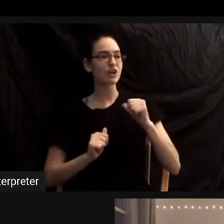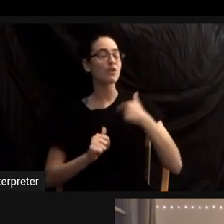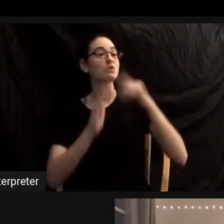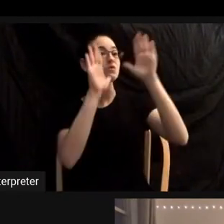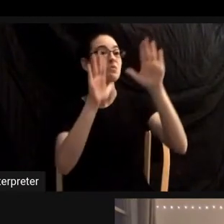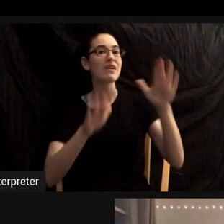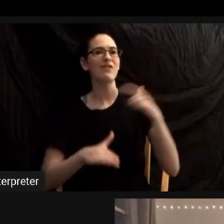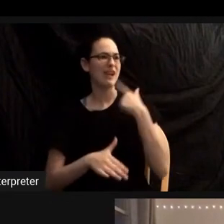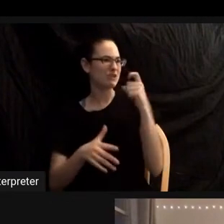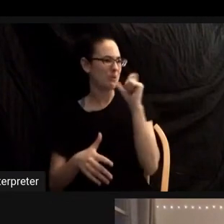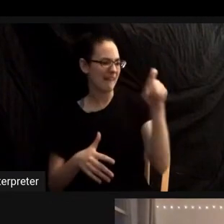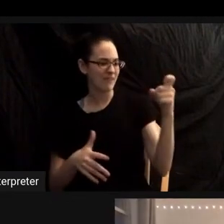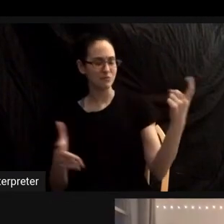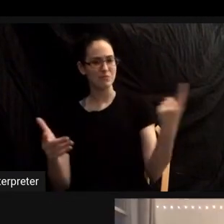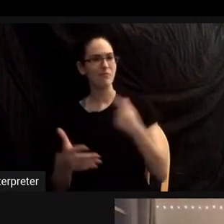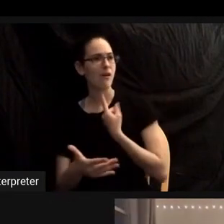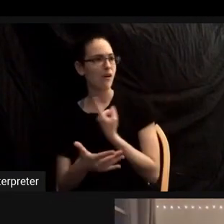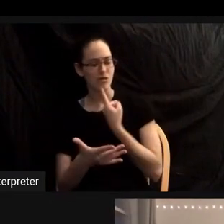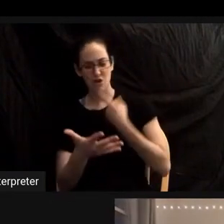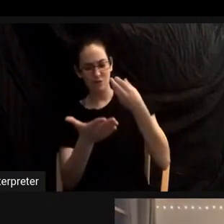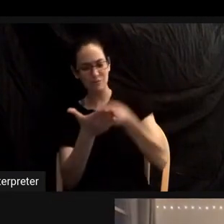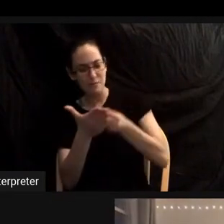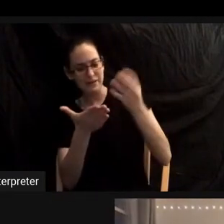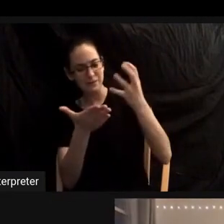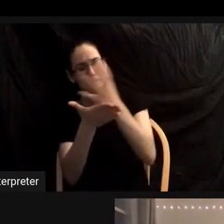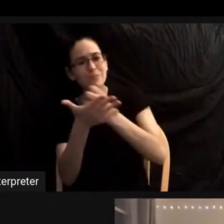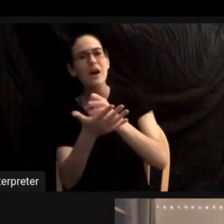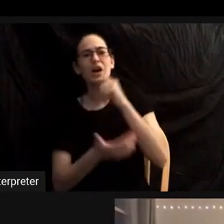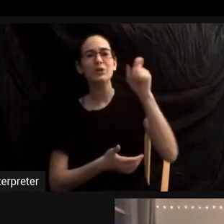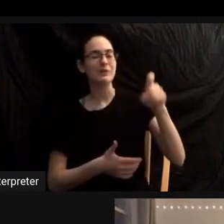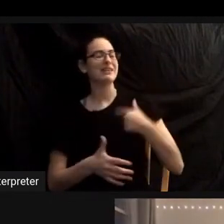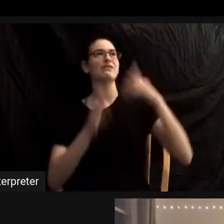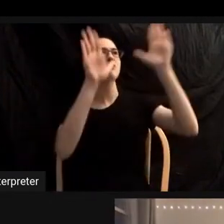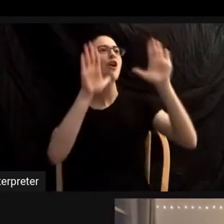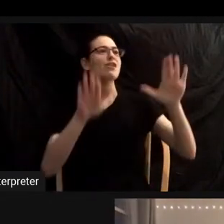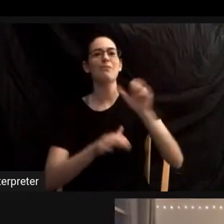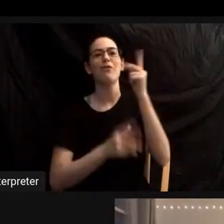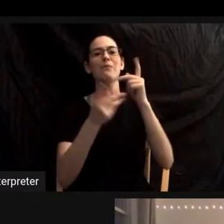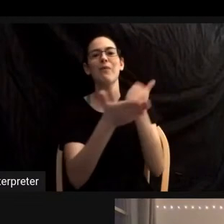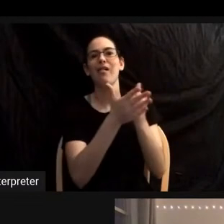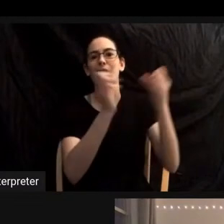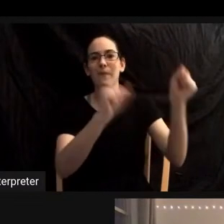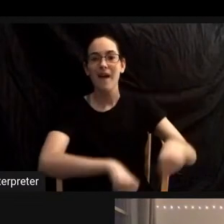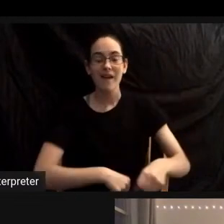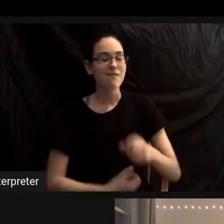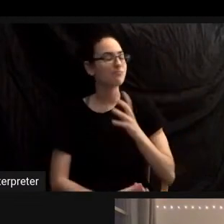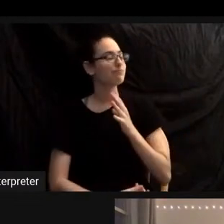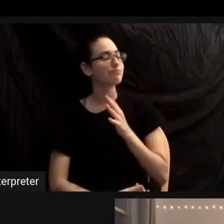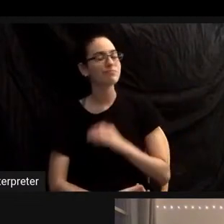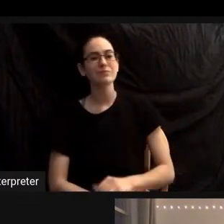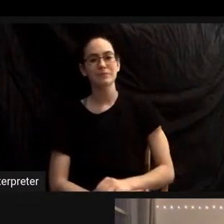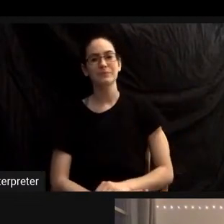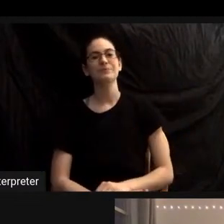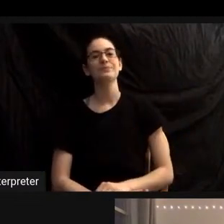to do this all myself? I don't have to raise all the money. I don't have to, like, you know, figure out everything. This is great. This is wonderful. But